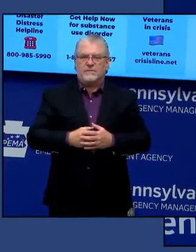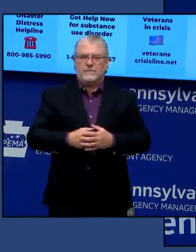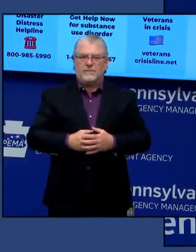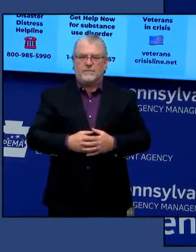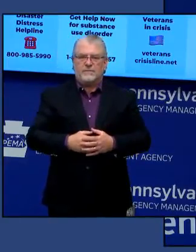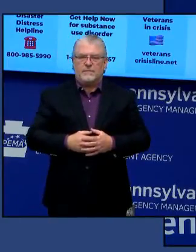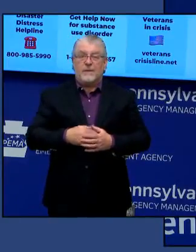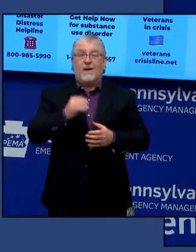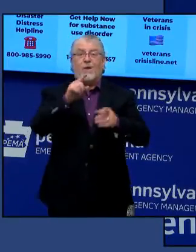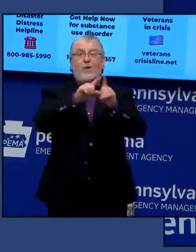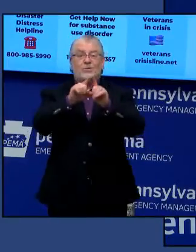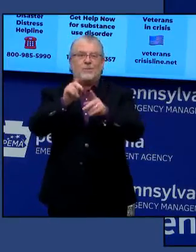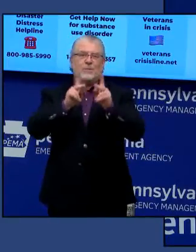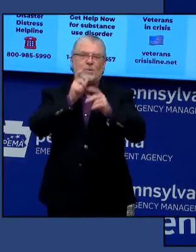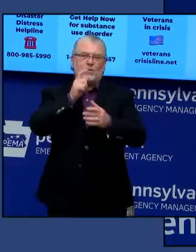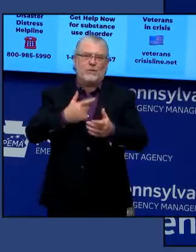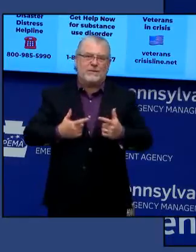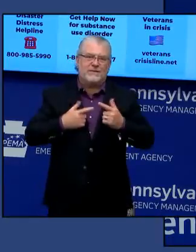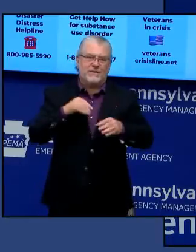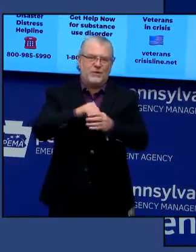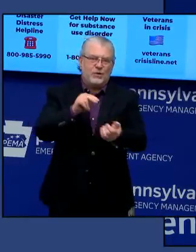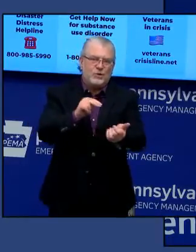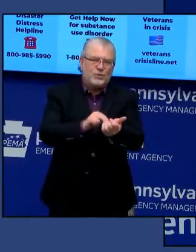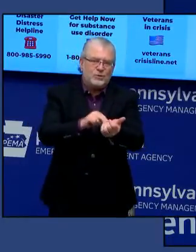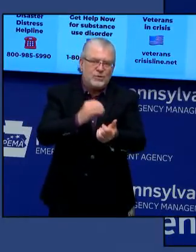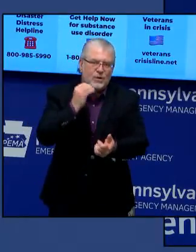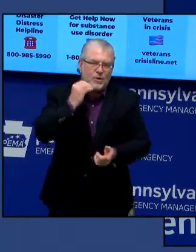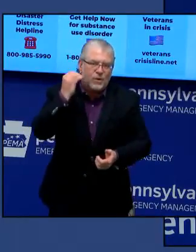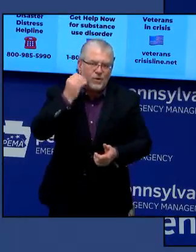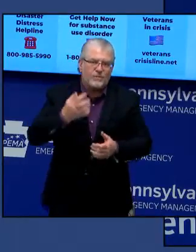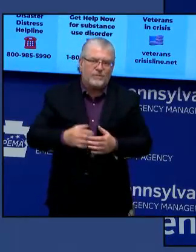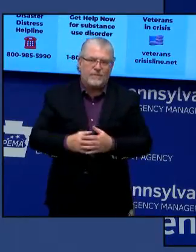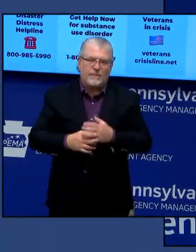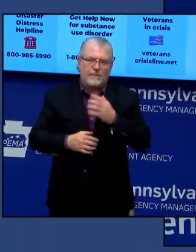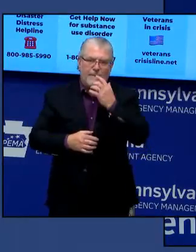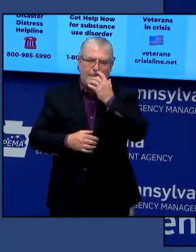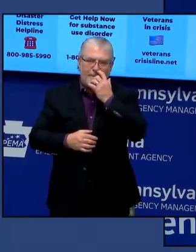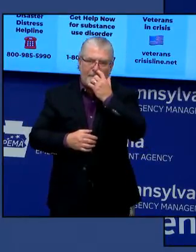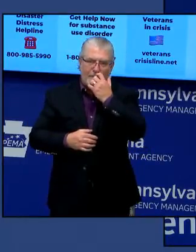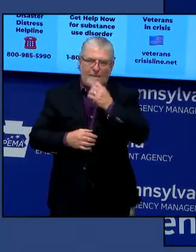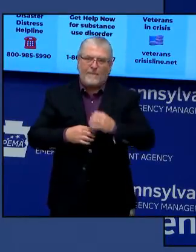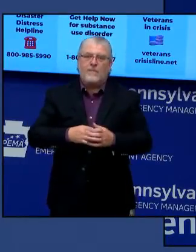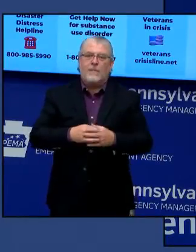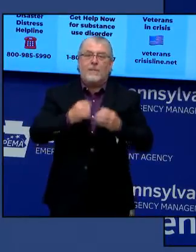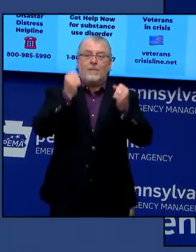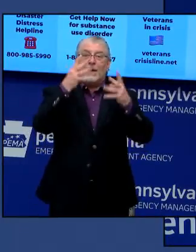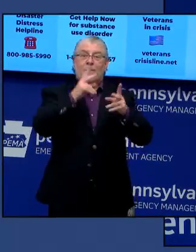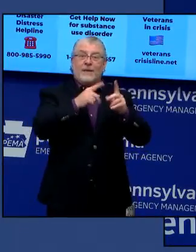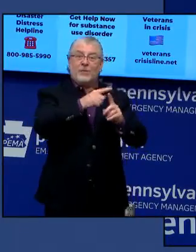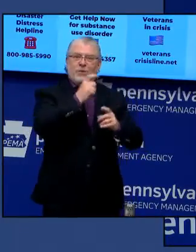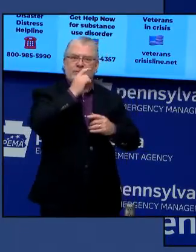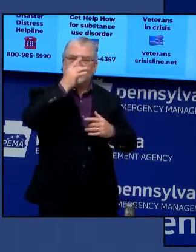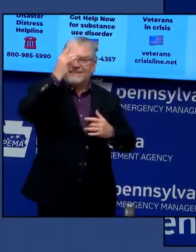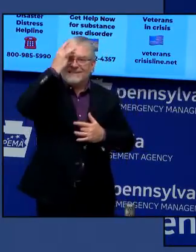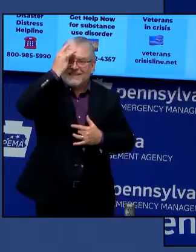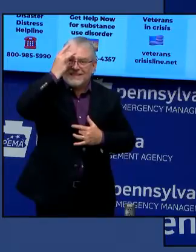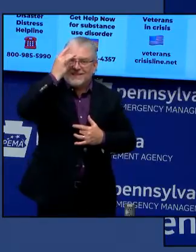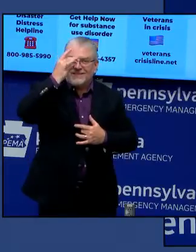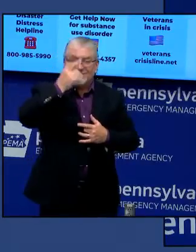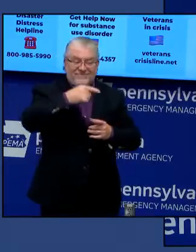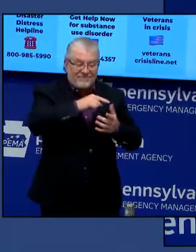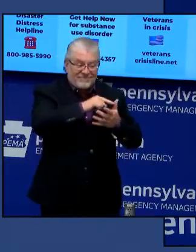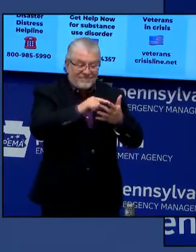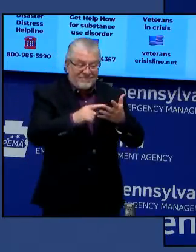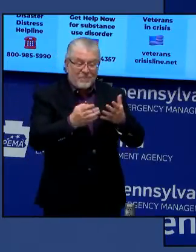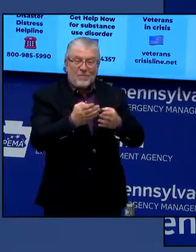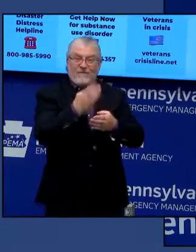condition, sometimes clusters of comorbid conditions, and that puts them at particular risk from contracting COVID-19 and from getting